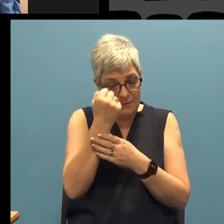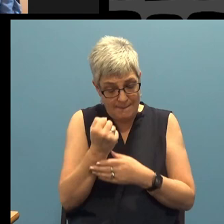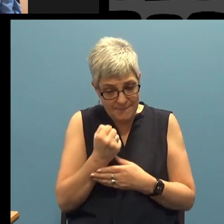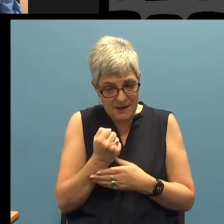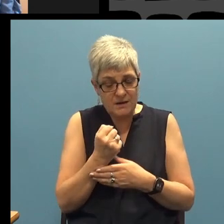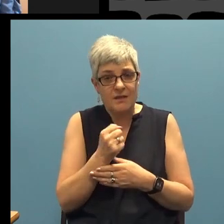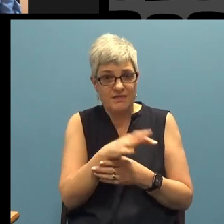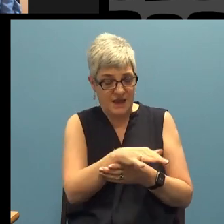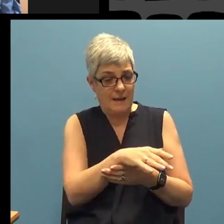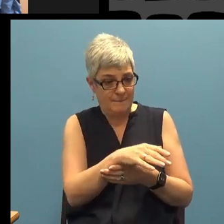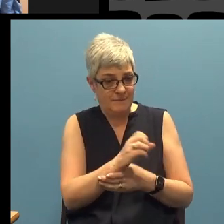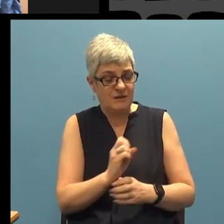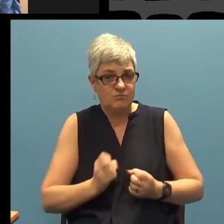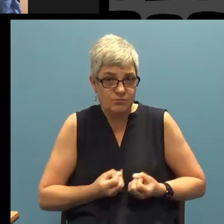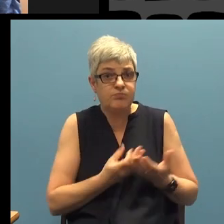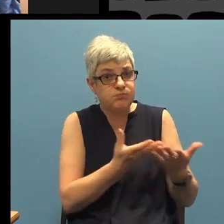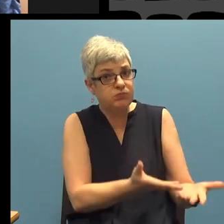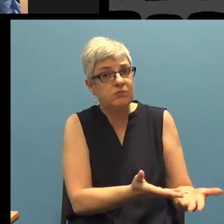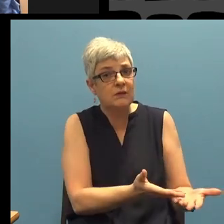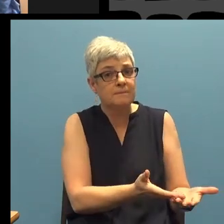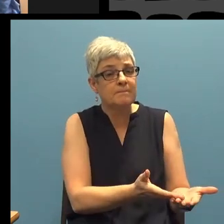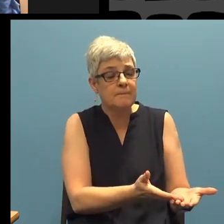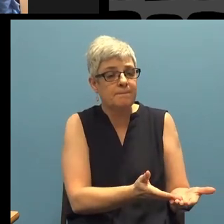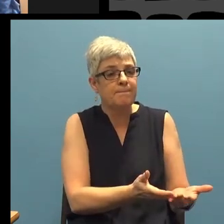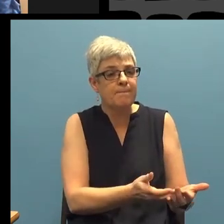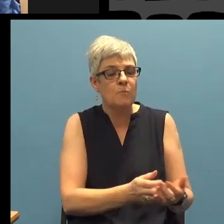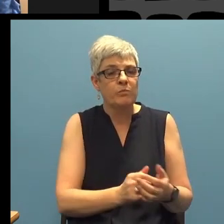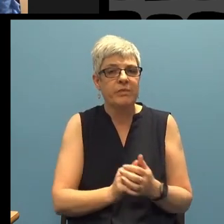be generous in giving to them.